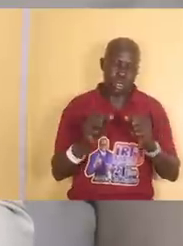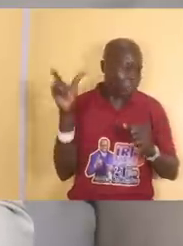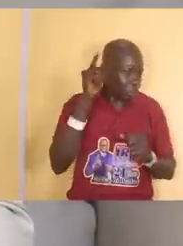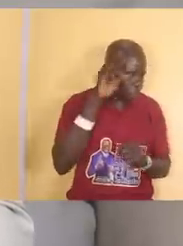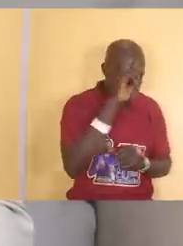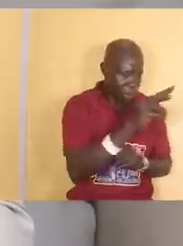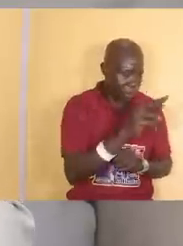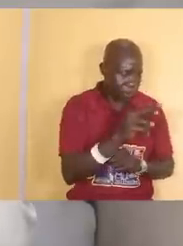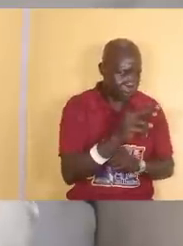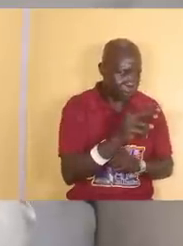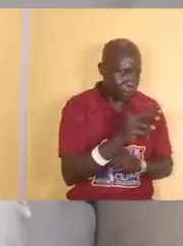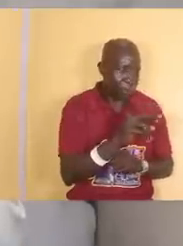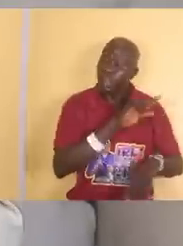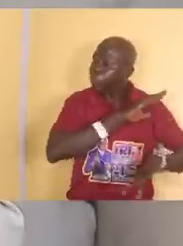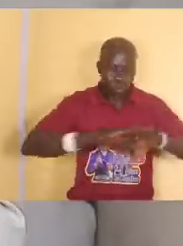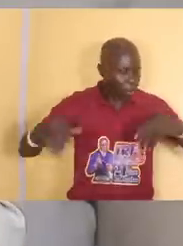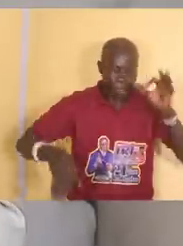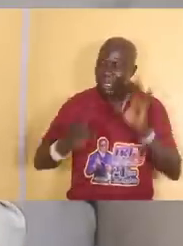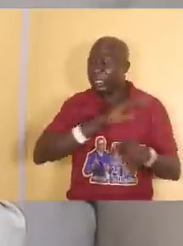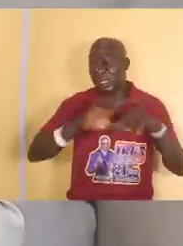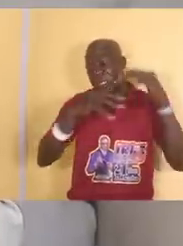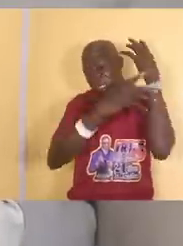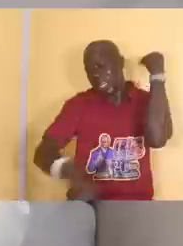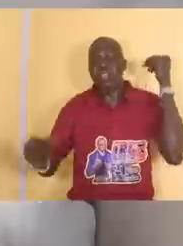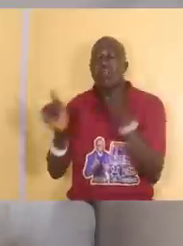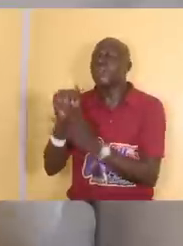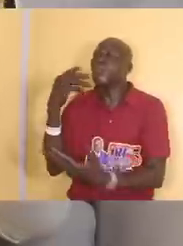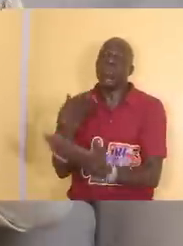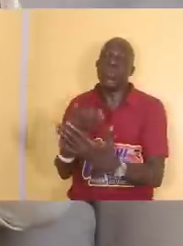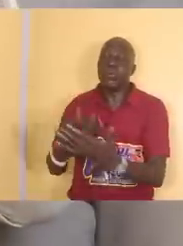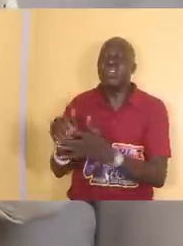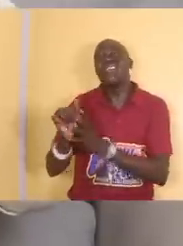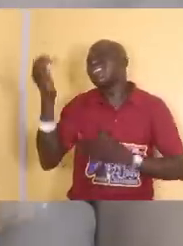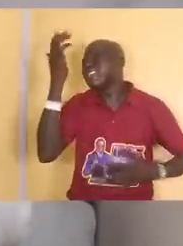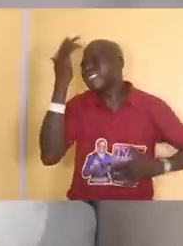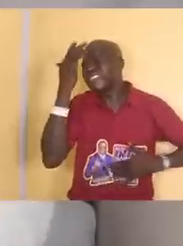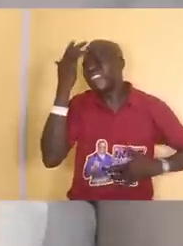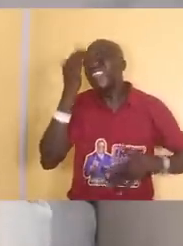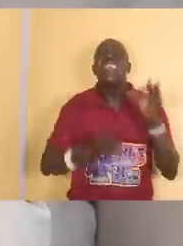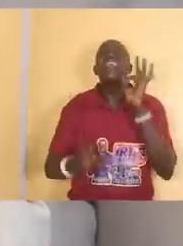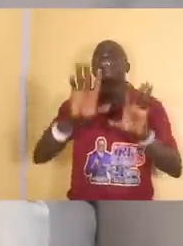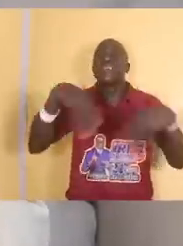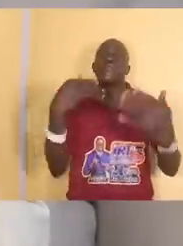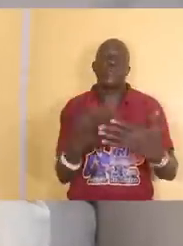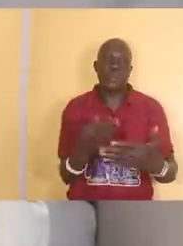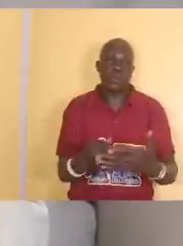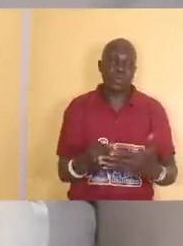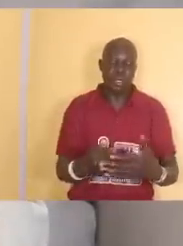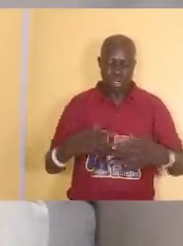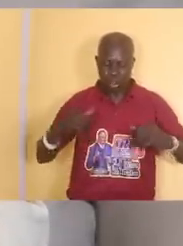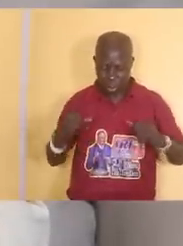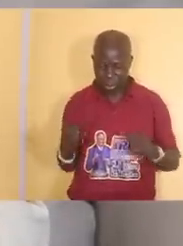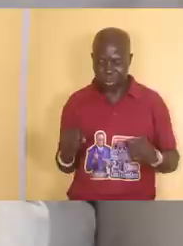me sir this is sir I sowo lowo lack of money baba ah is sickness baba fun lowo if they give you money okun